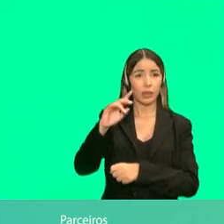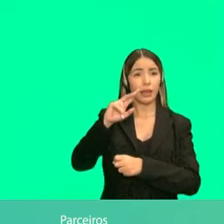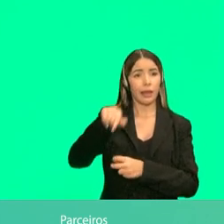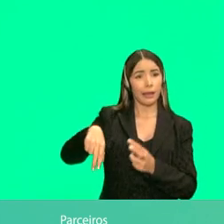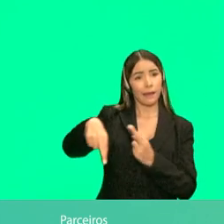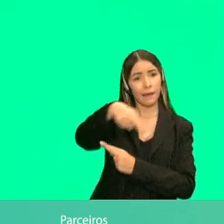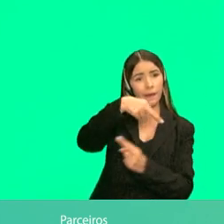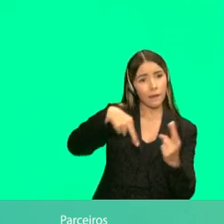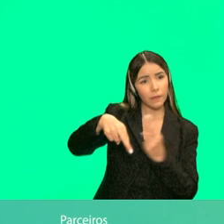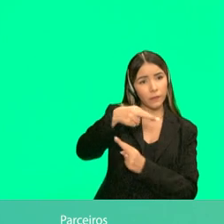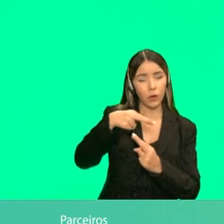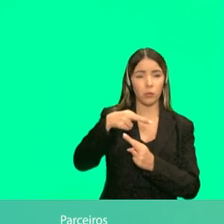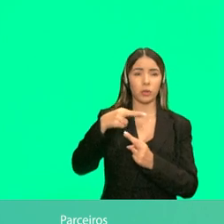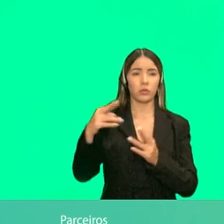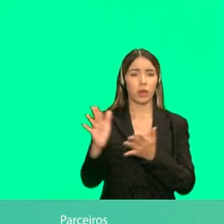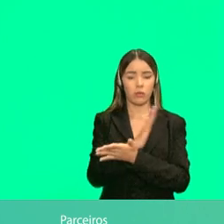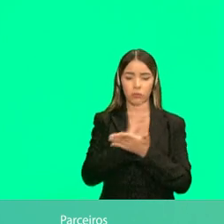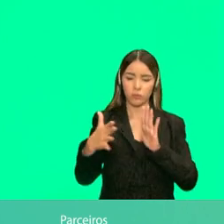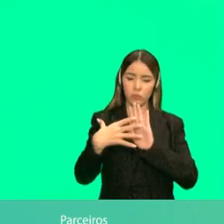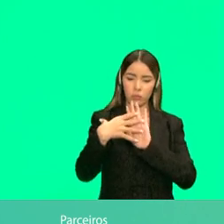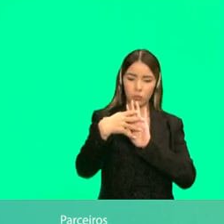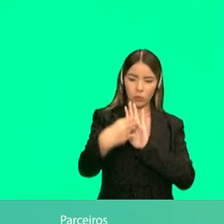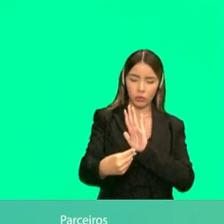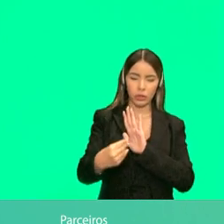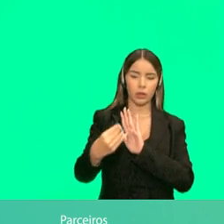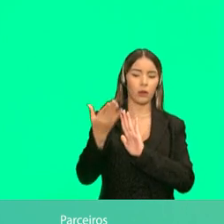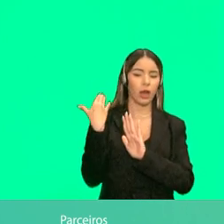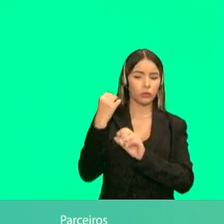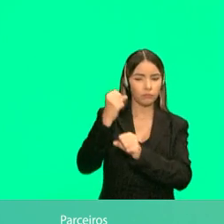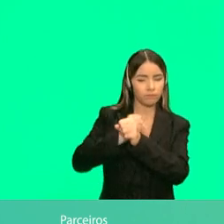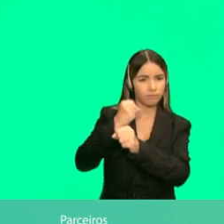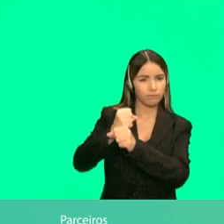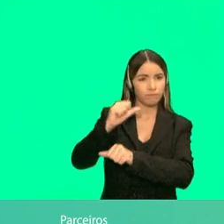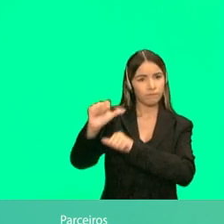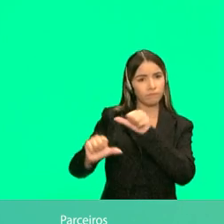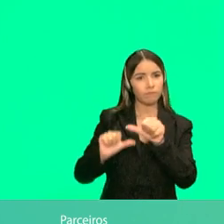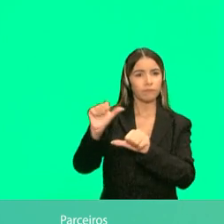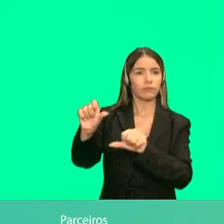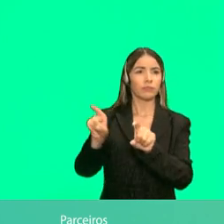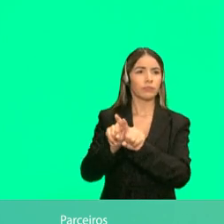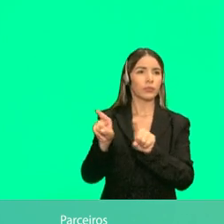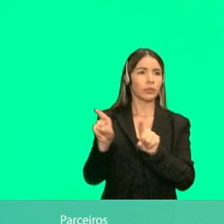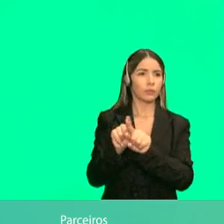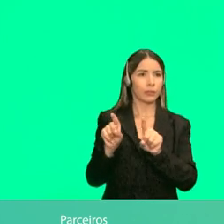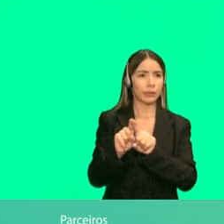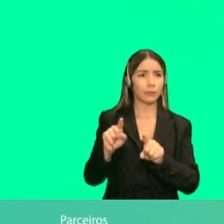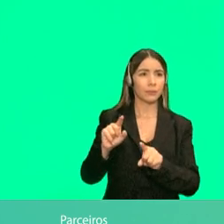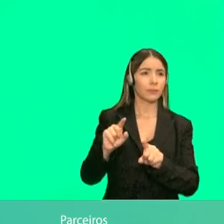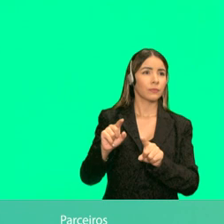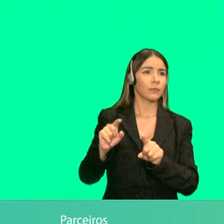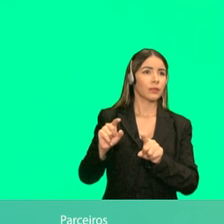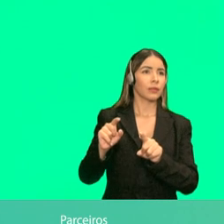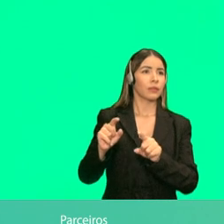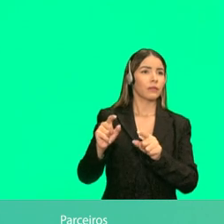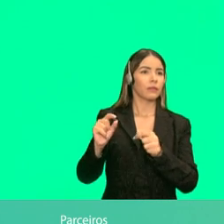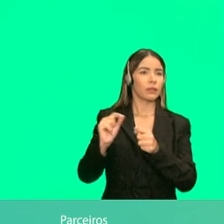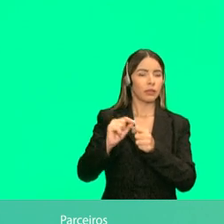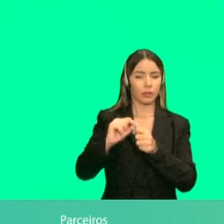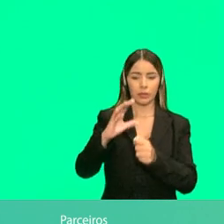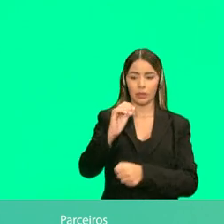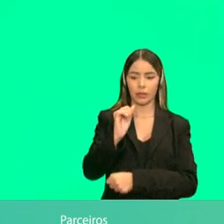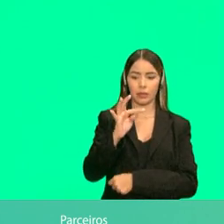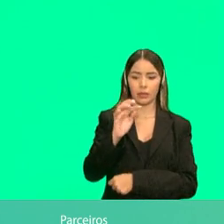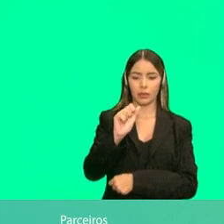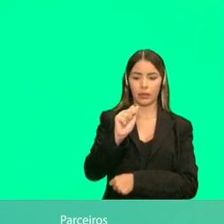technology. And for the Cubatão units, we did a stoppage, a great stoppage to increase plant